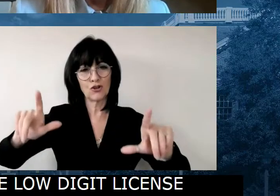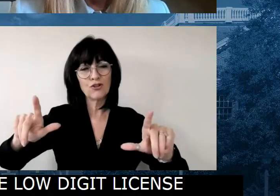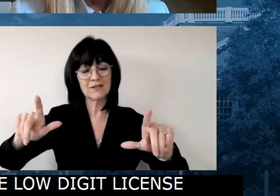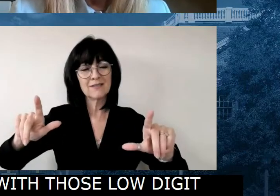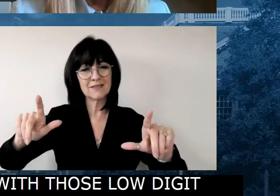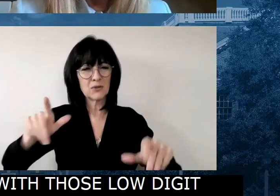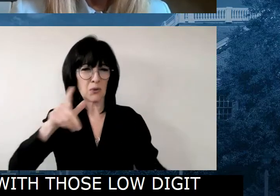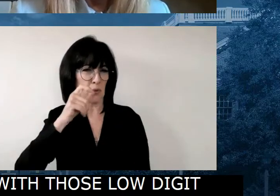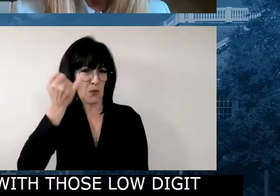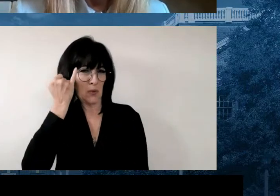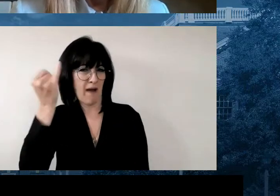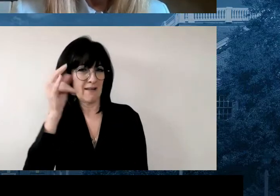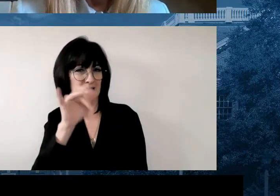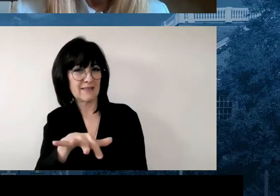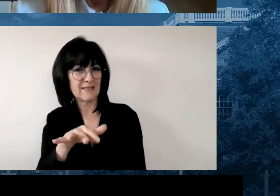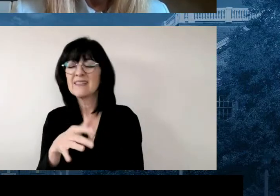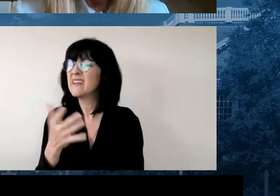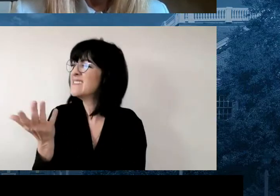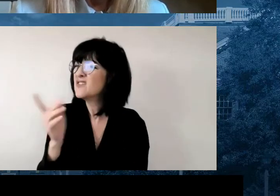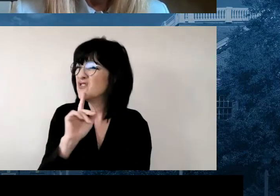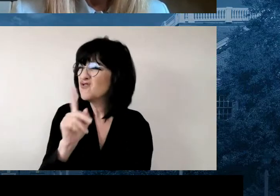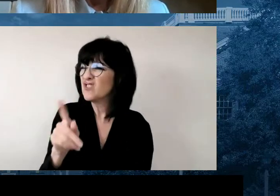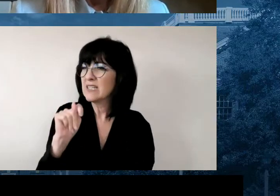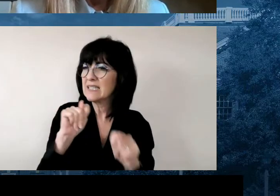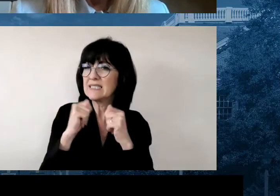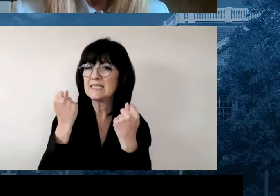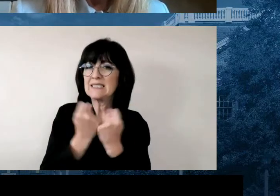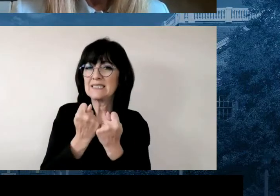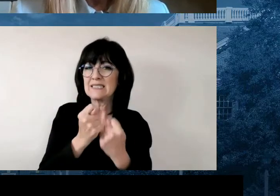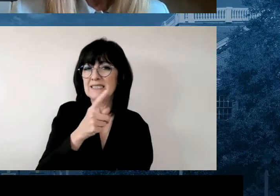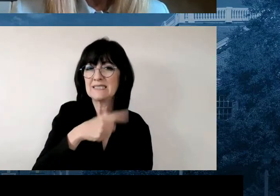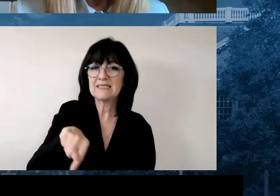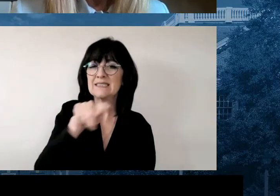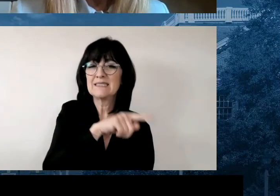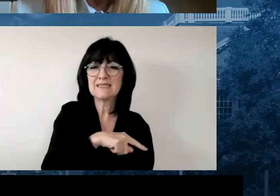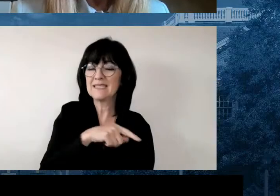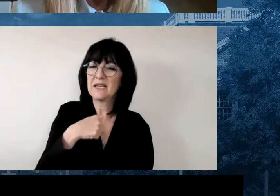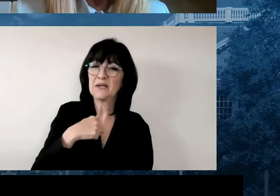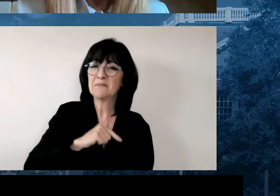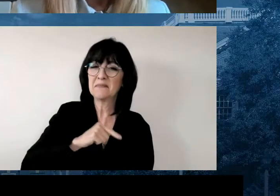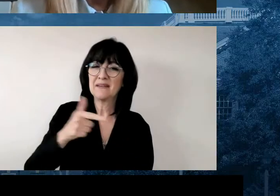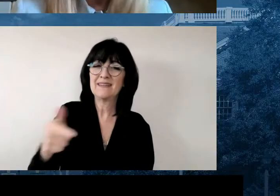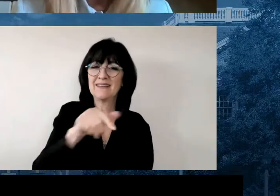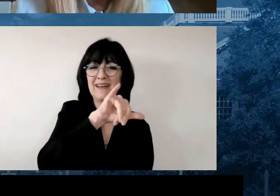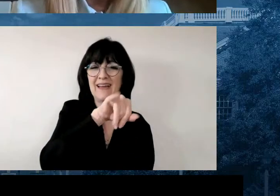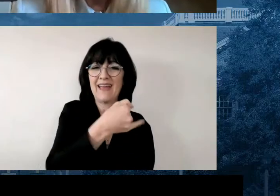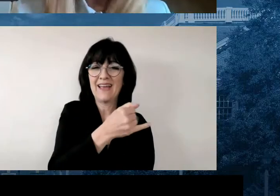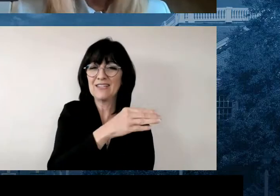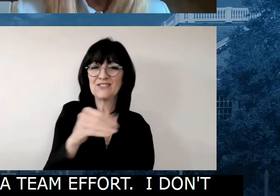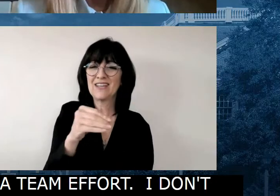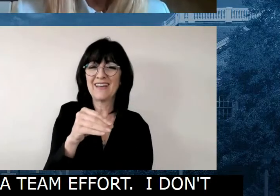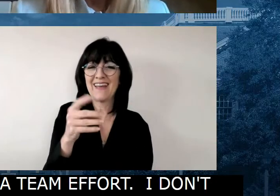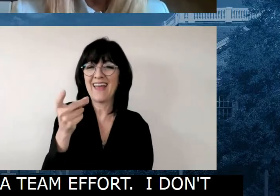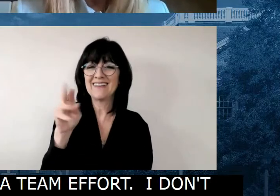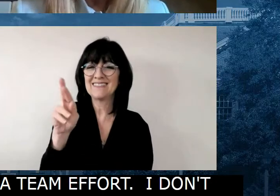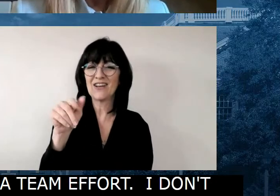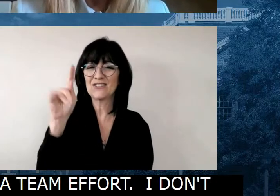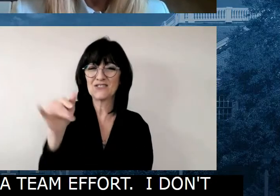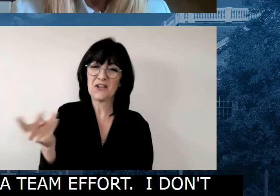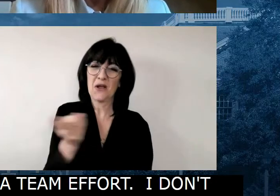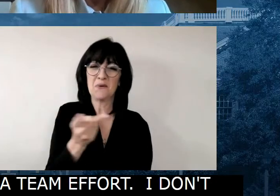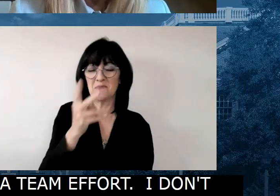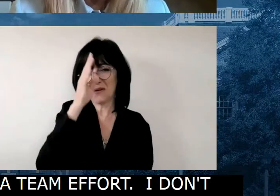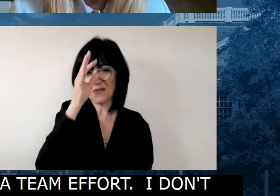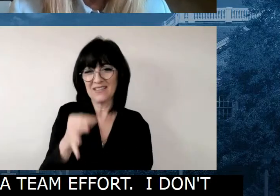whose idea it was exactly. I'll give it to Dr. Rattay and AJ. They came up with it. Dr. Rattay